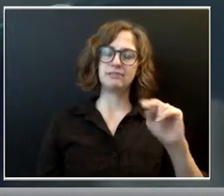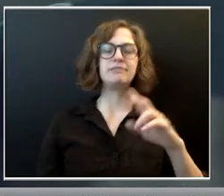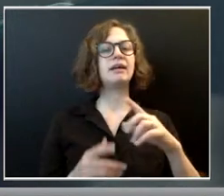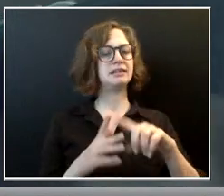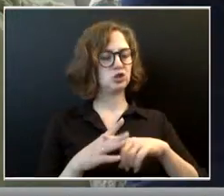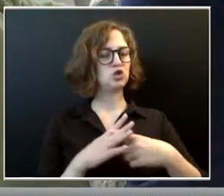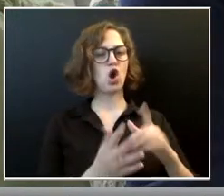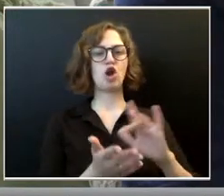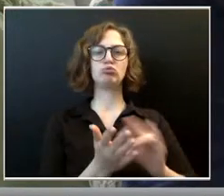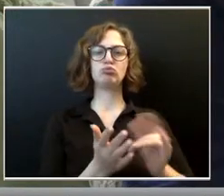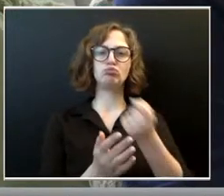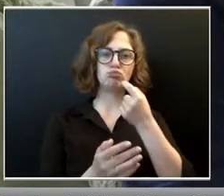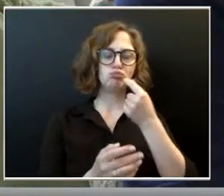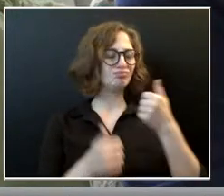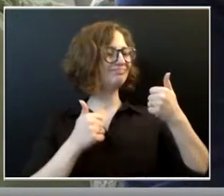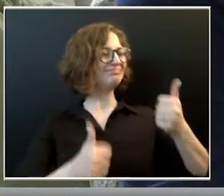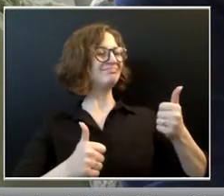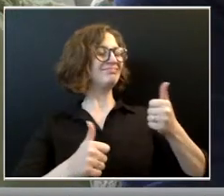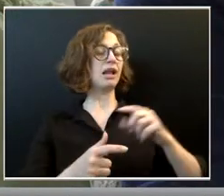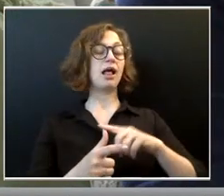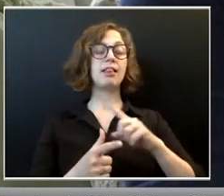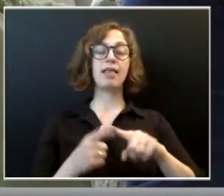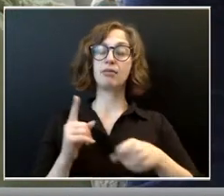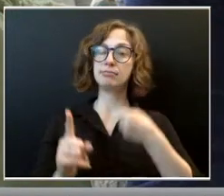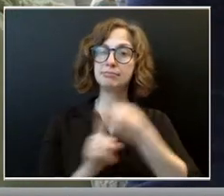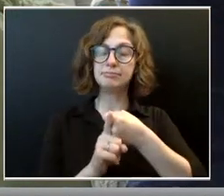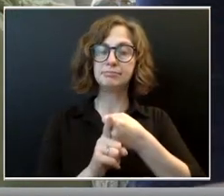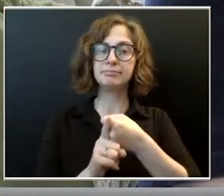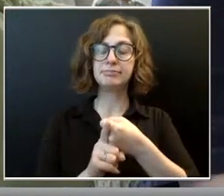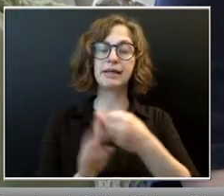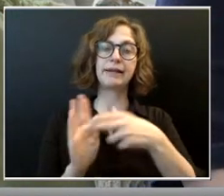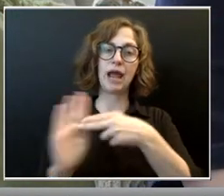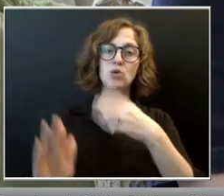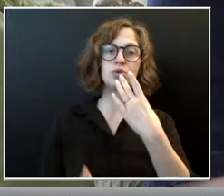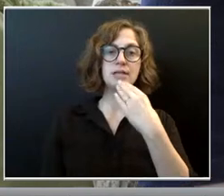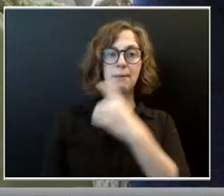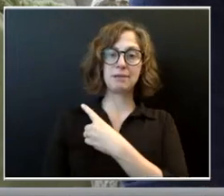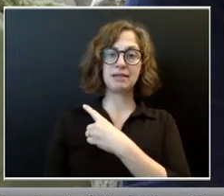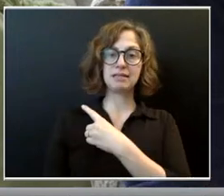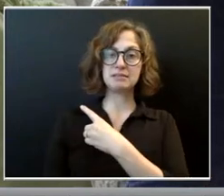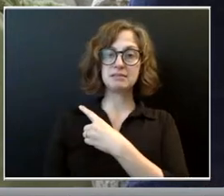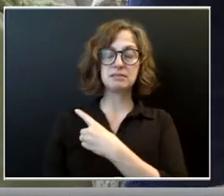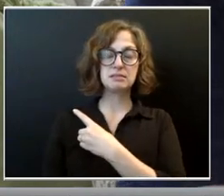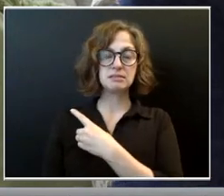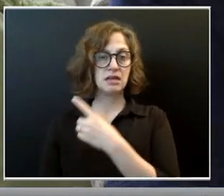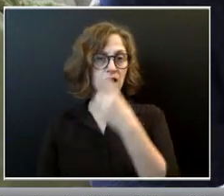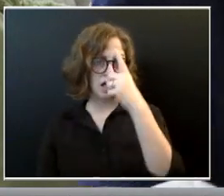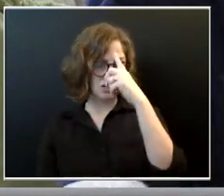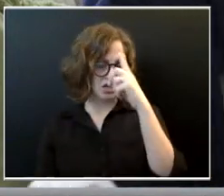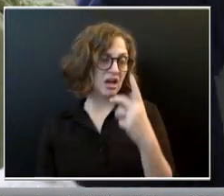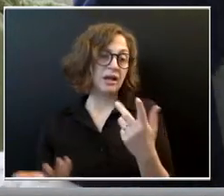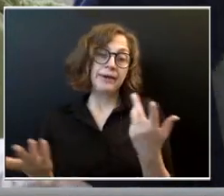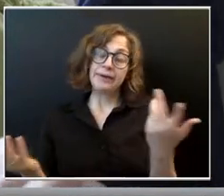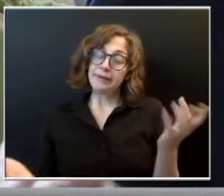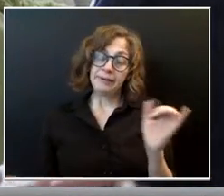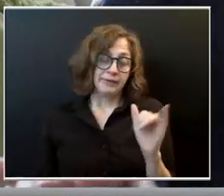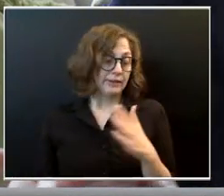thought, this is just gonna be how it's gonna be. You know, I'm just gonna slide